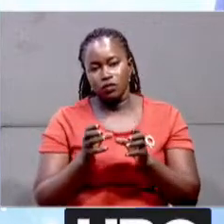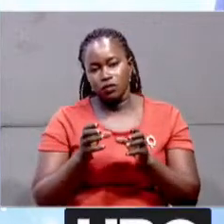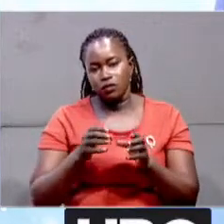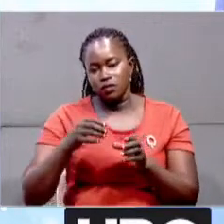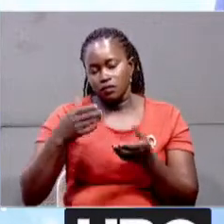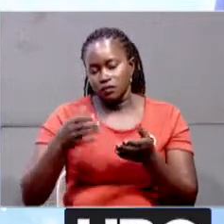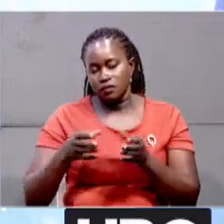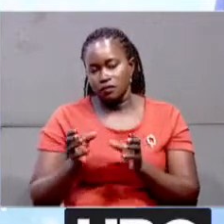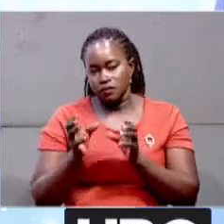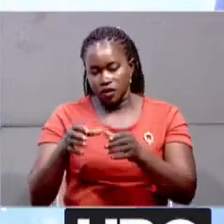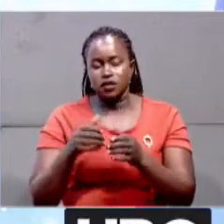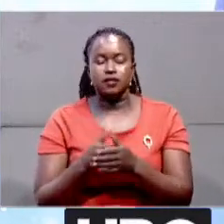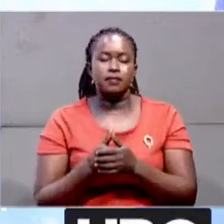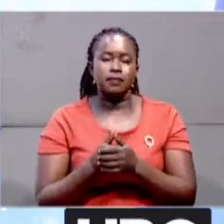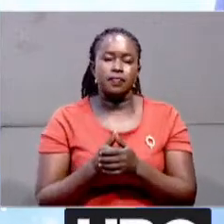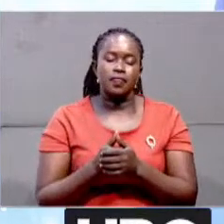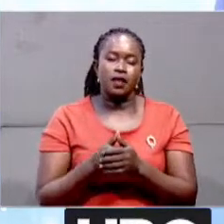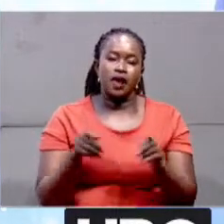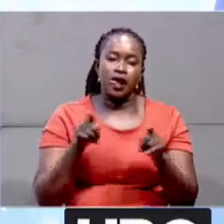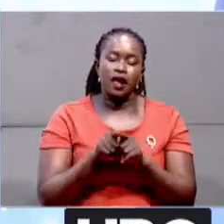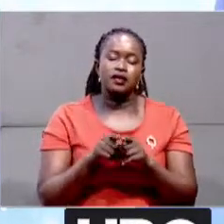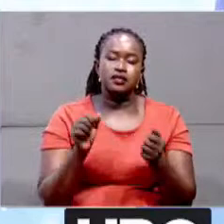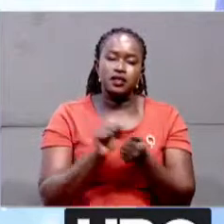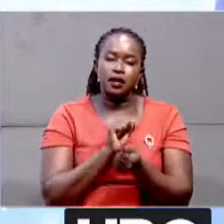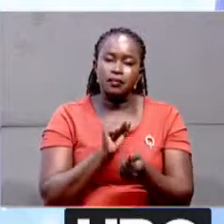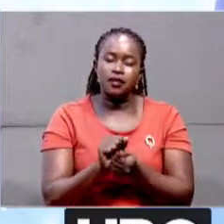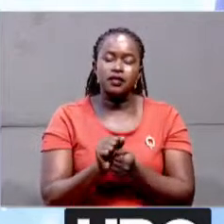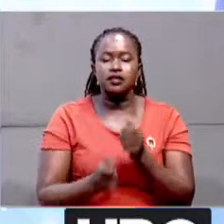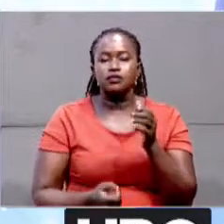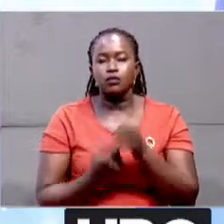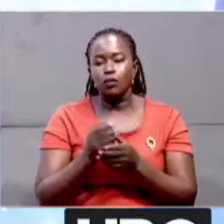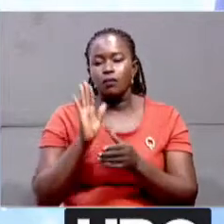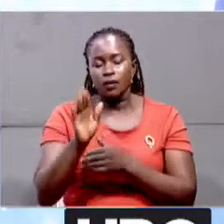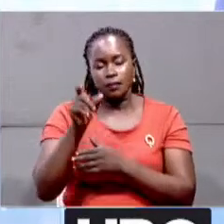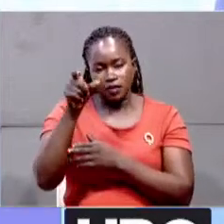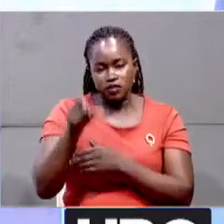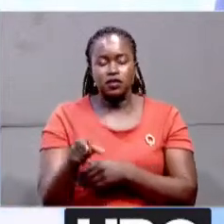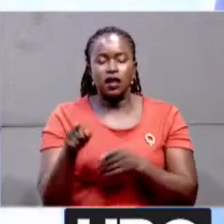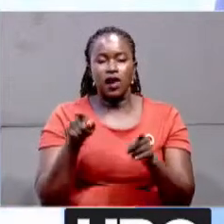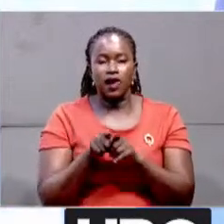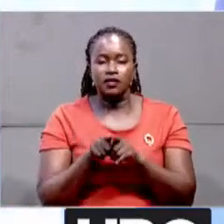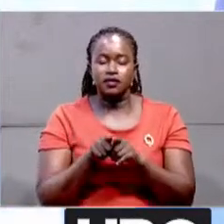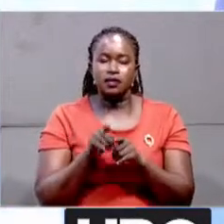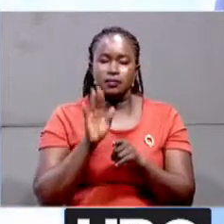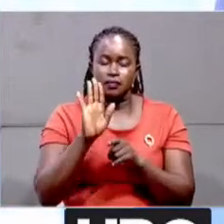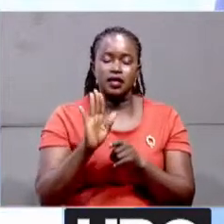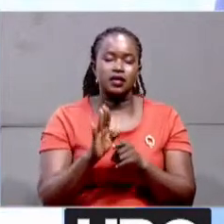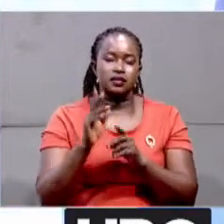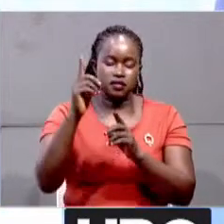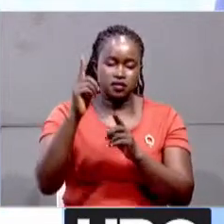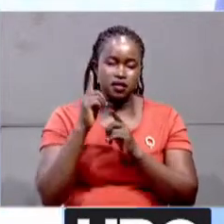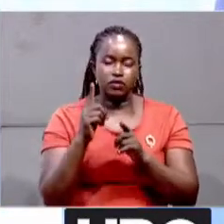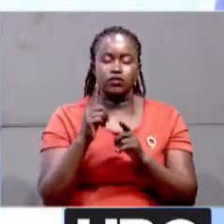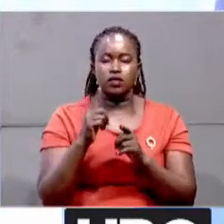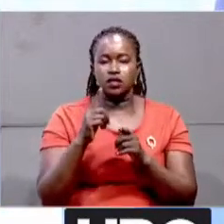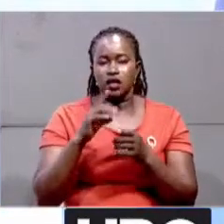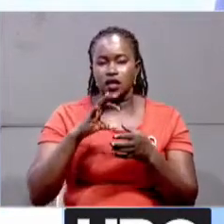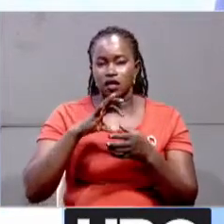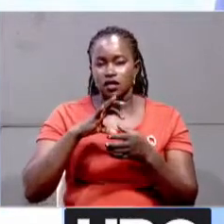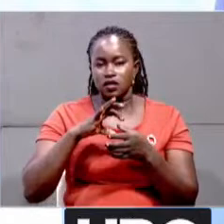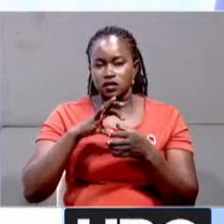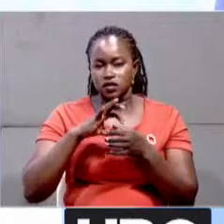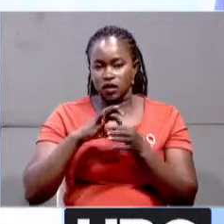as defamatory damages caused to his personality and his inner security circle by